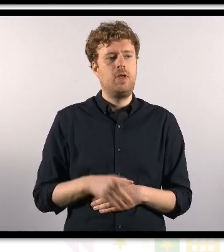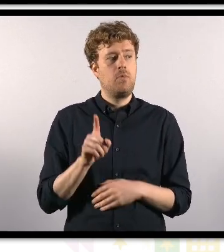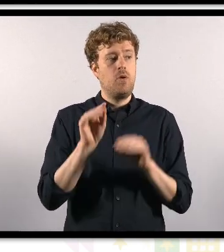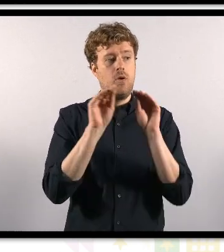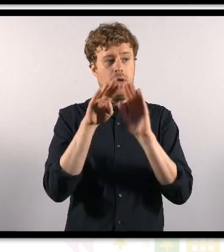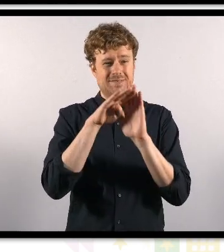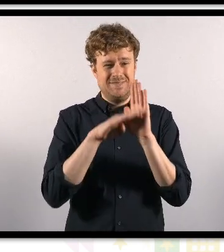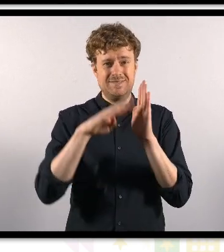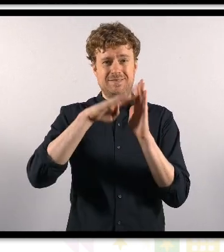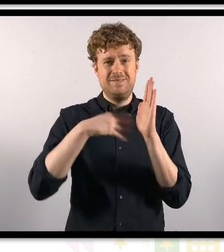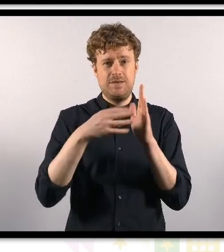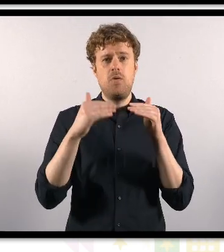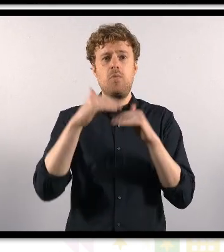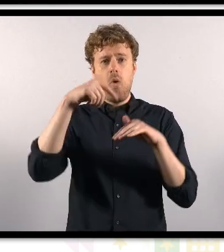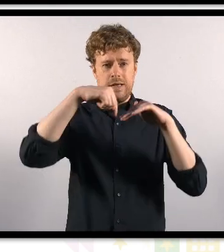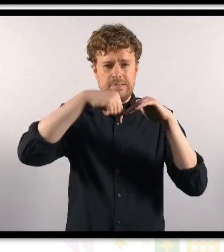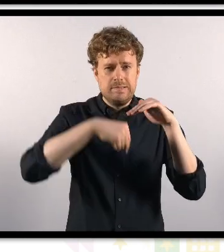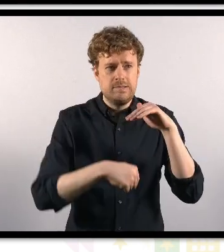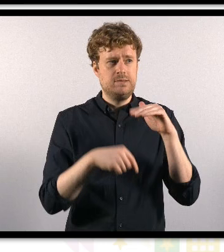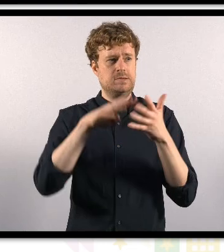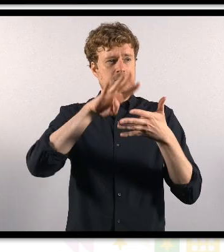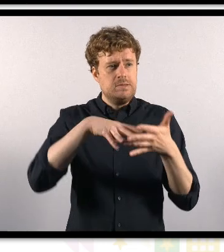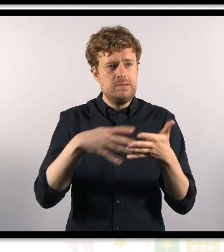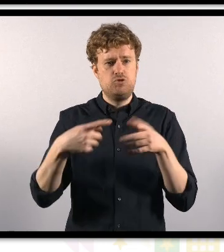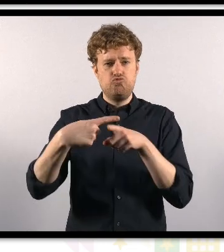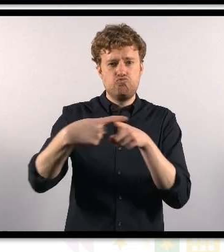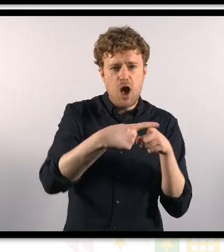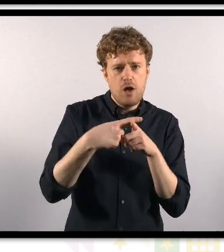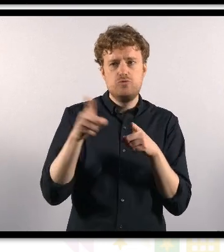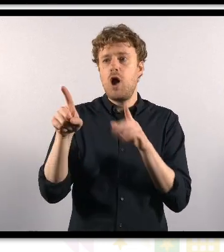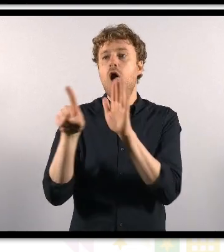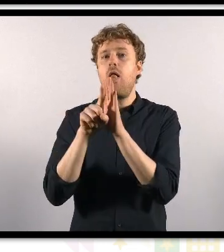random responses when you're troubleshooting an incident? Probably not.